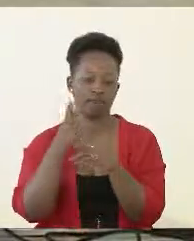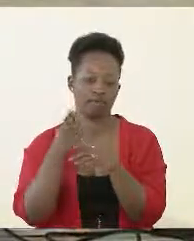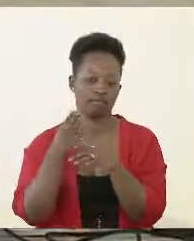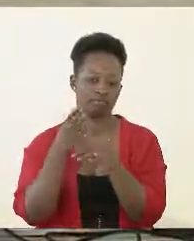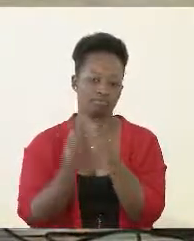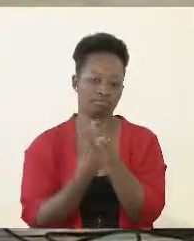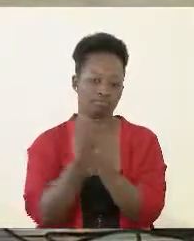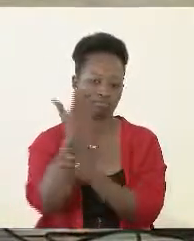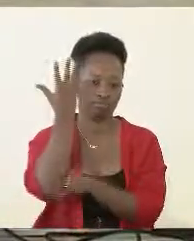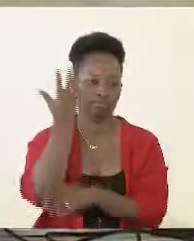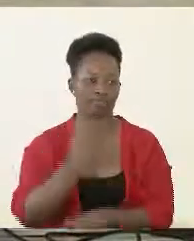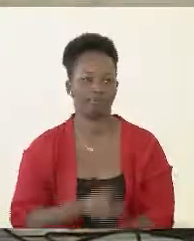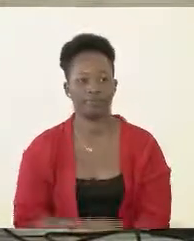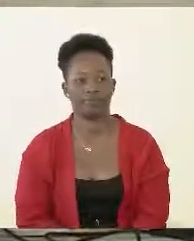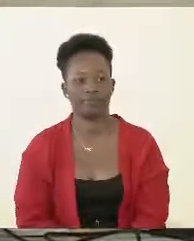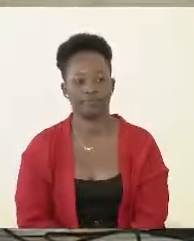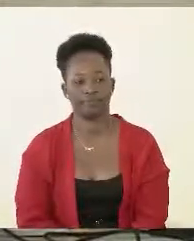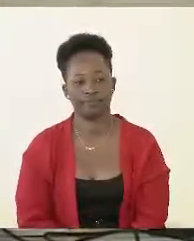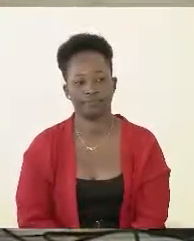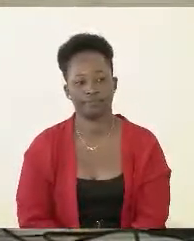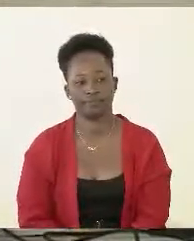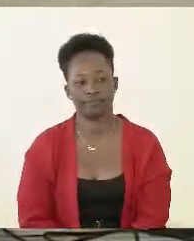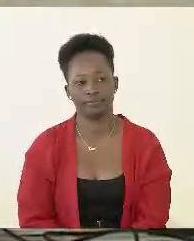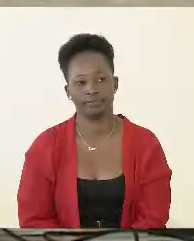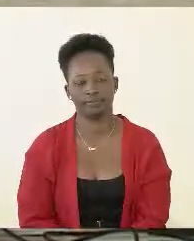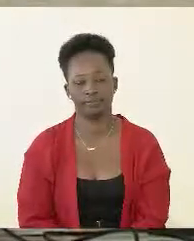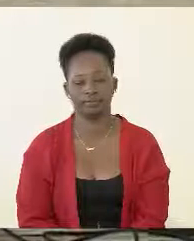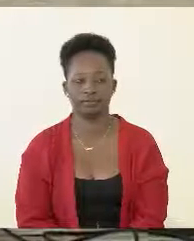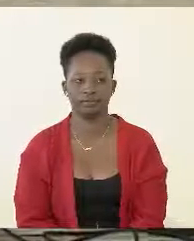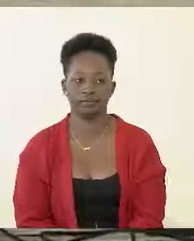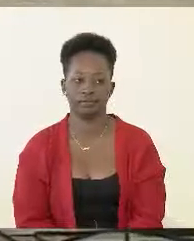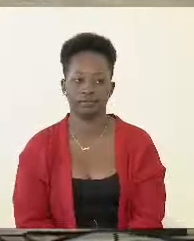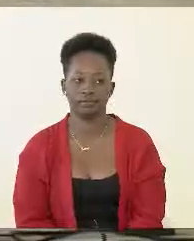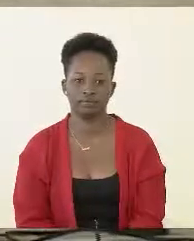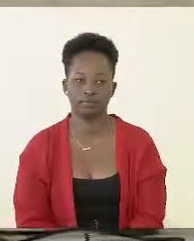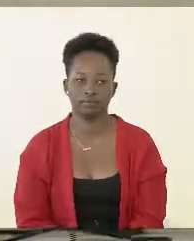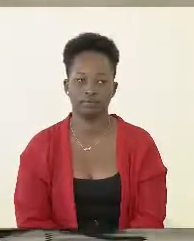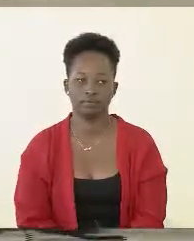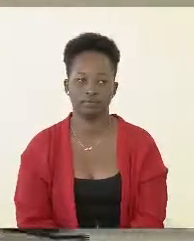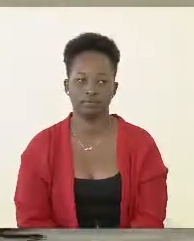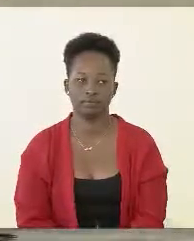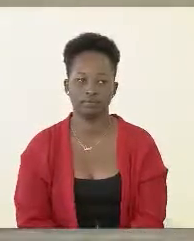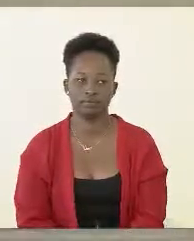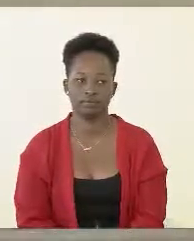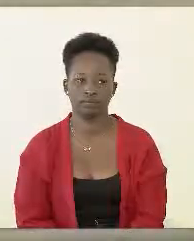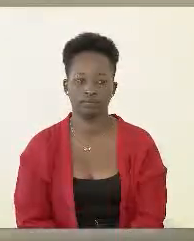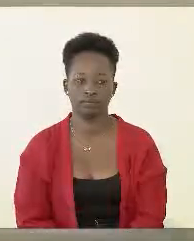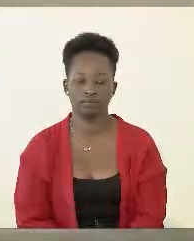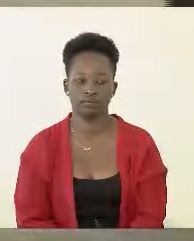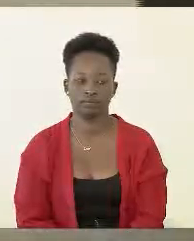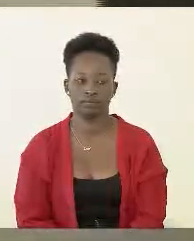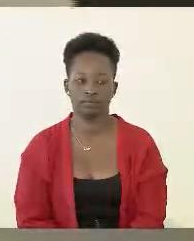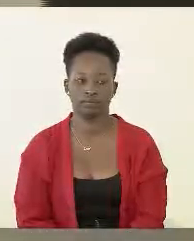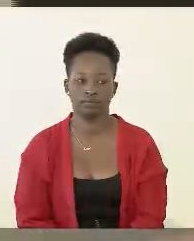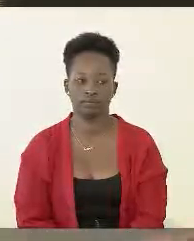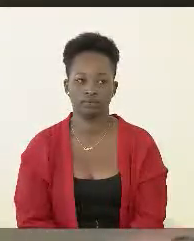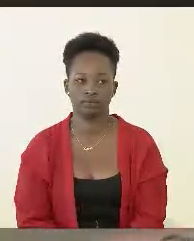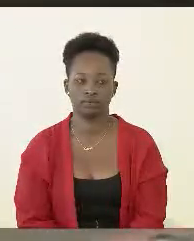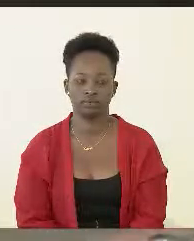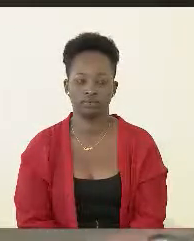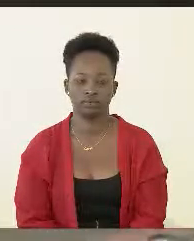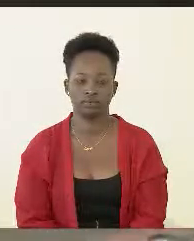the country. This is also an indicator that you may base on, and then you say, my